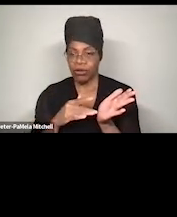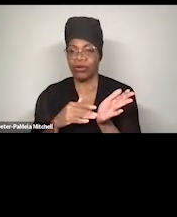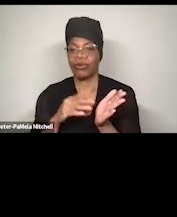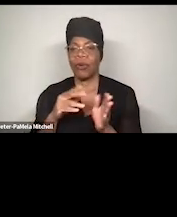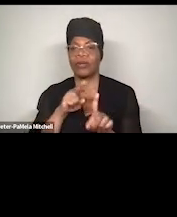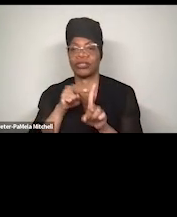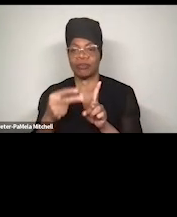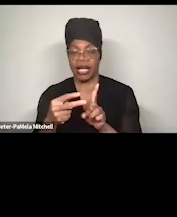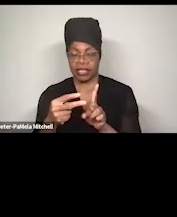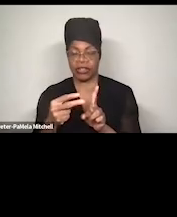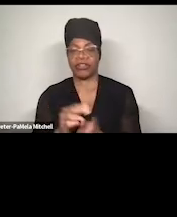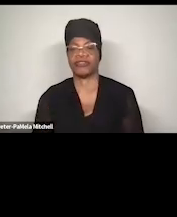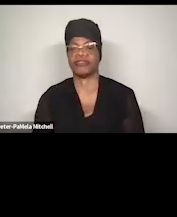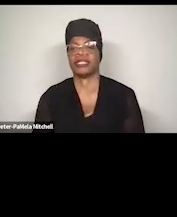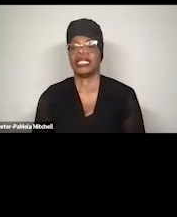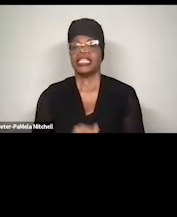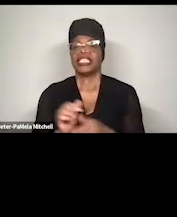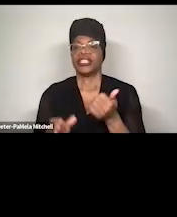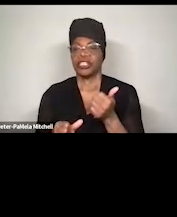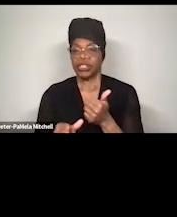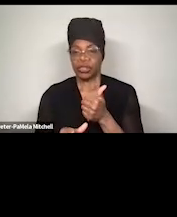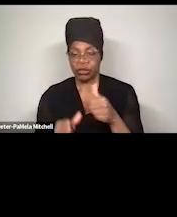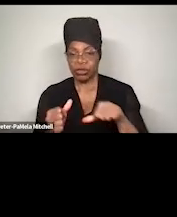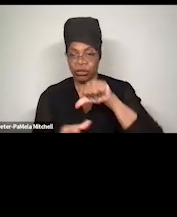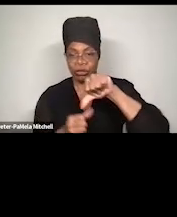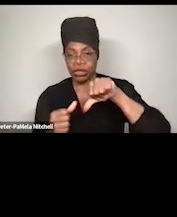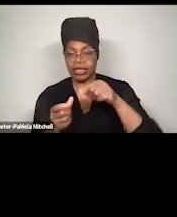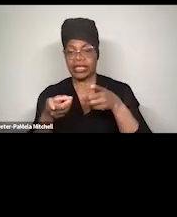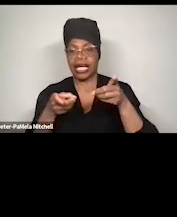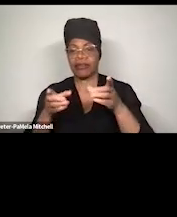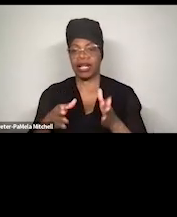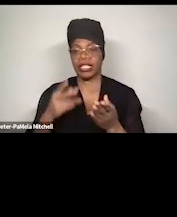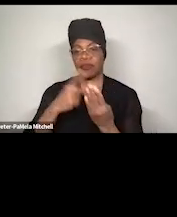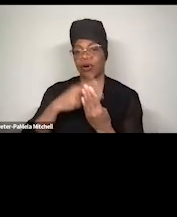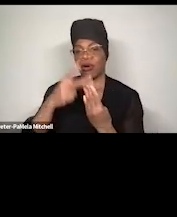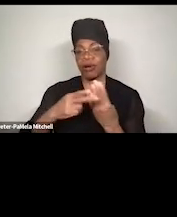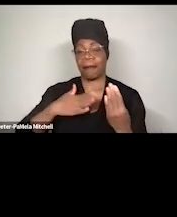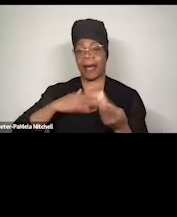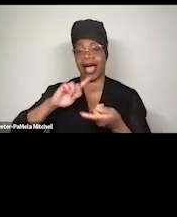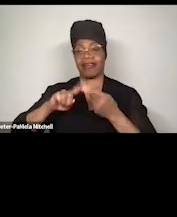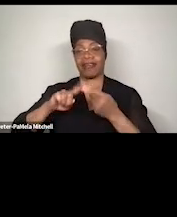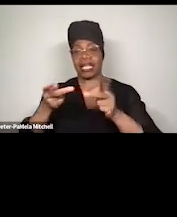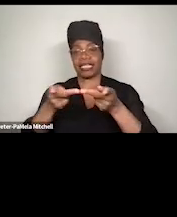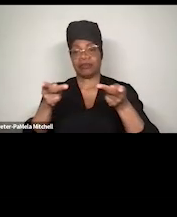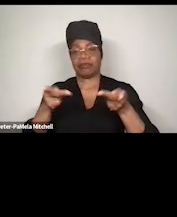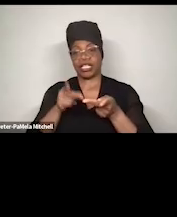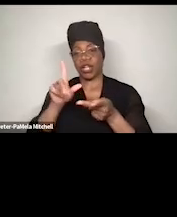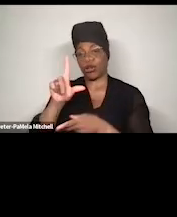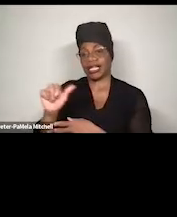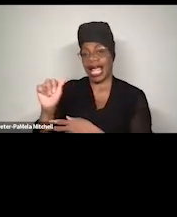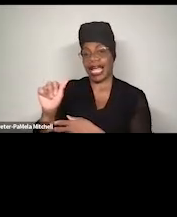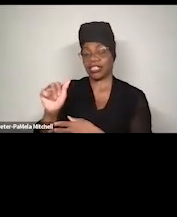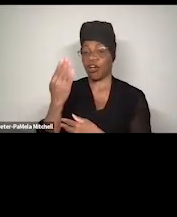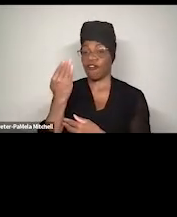Power, she/her, is the Associate Director of Programs at My Friend's Place in Los Angeles, California, and has 14